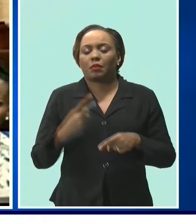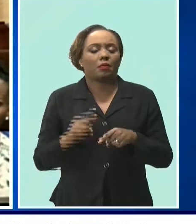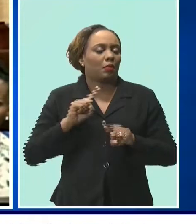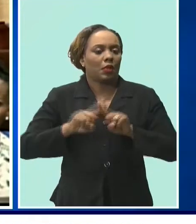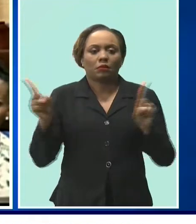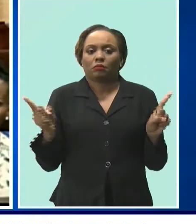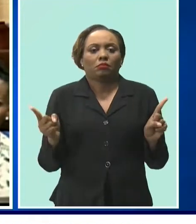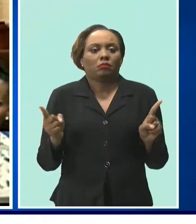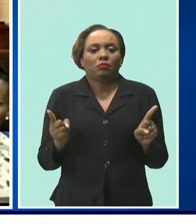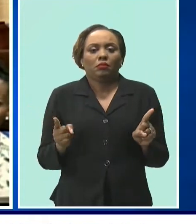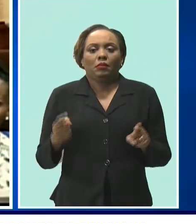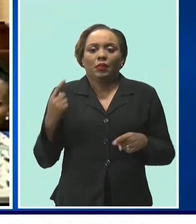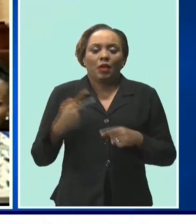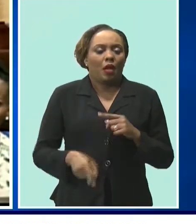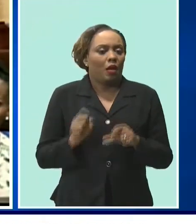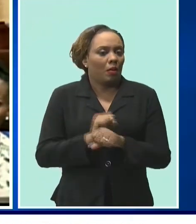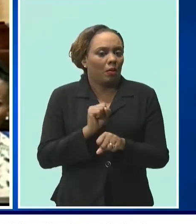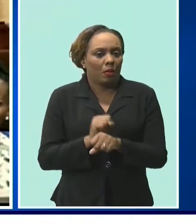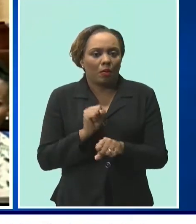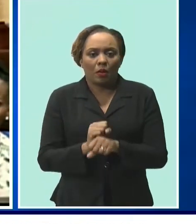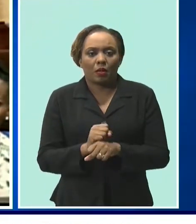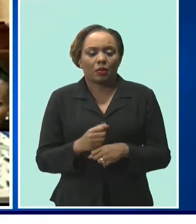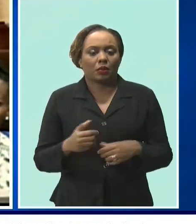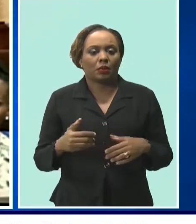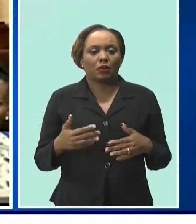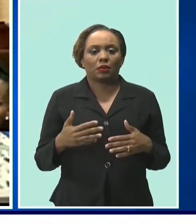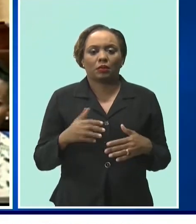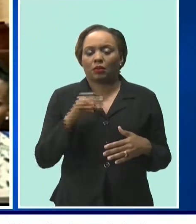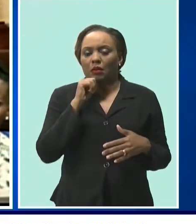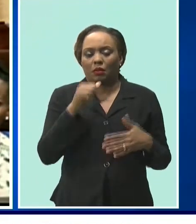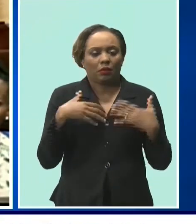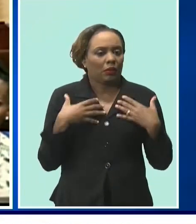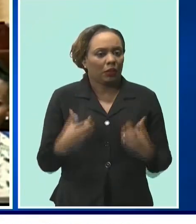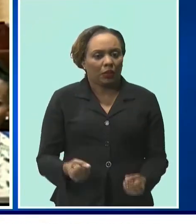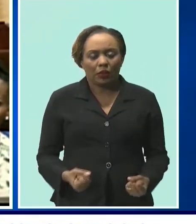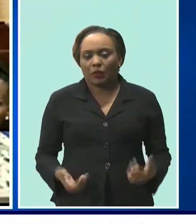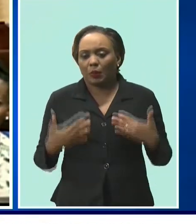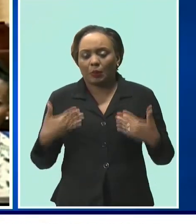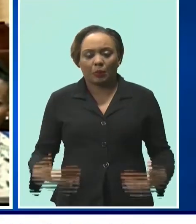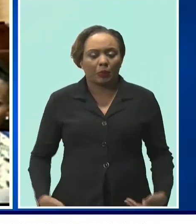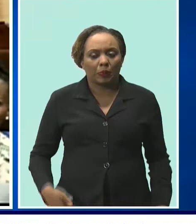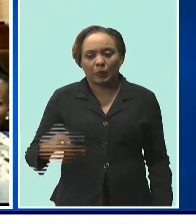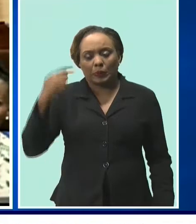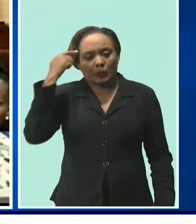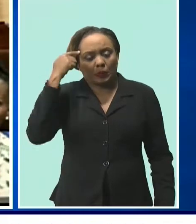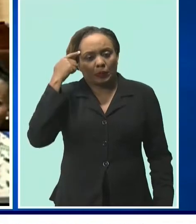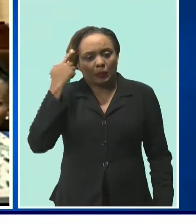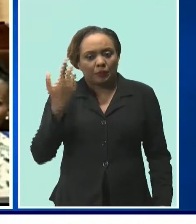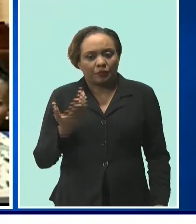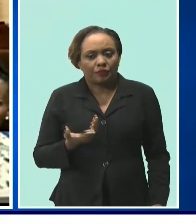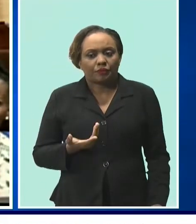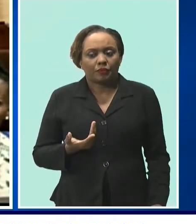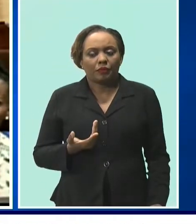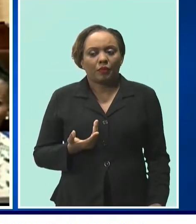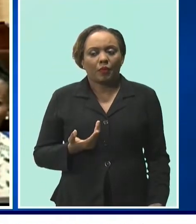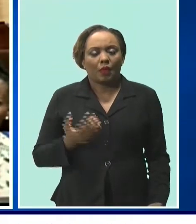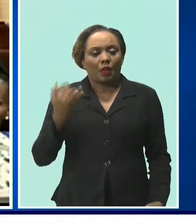pensions. Because if you're declared medically unfit in the public service, you get a pension